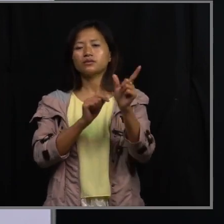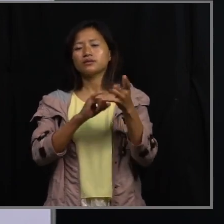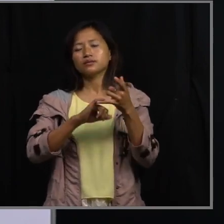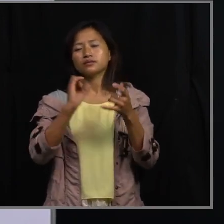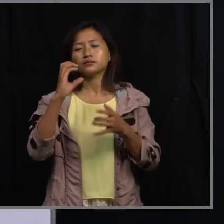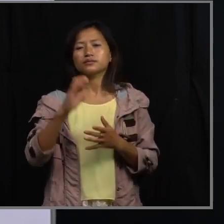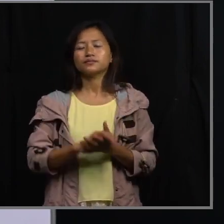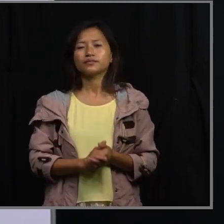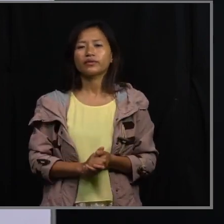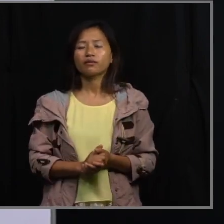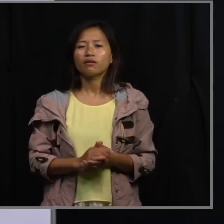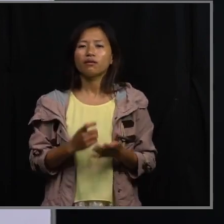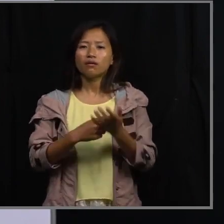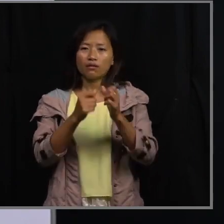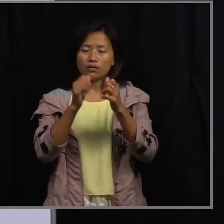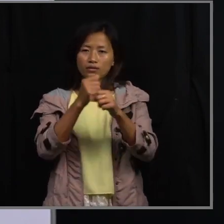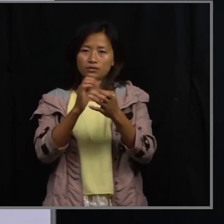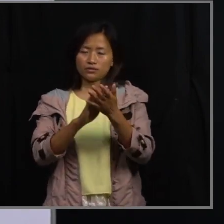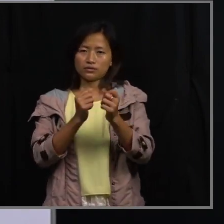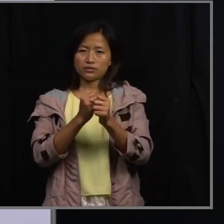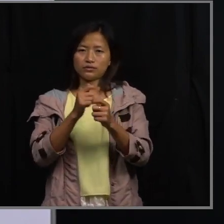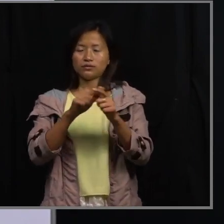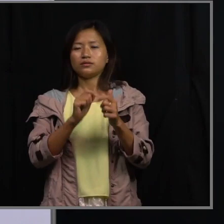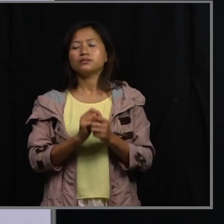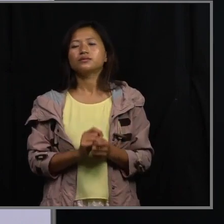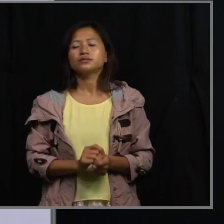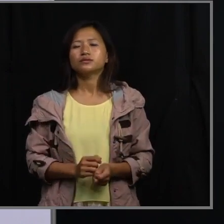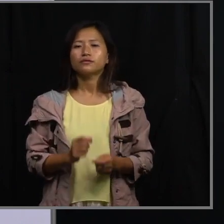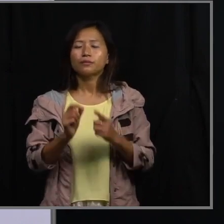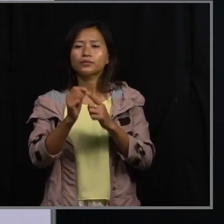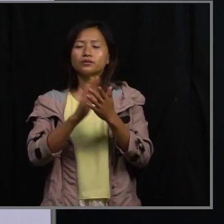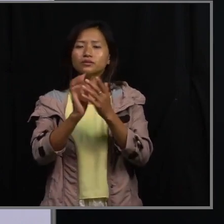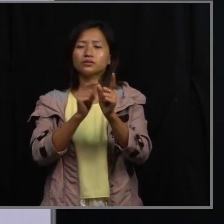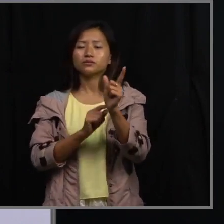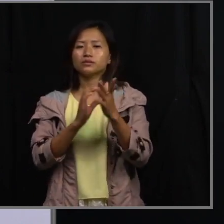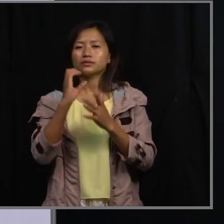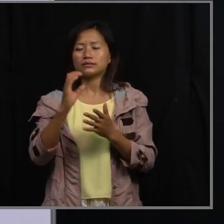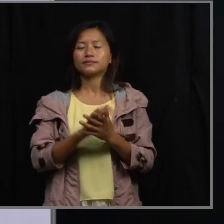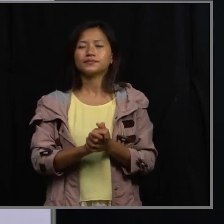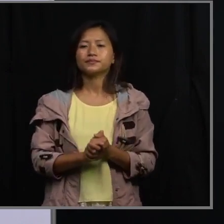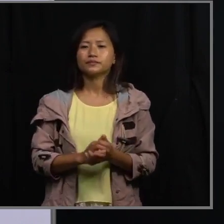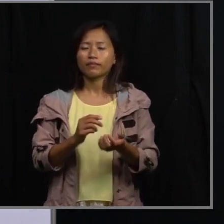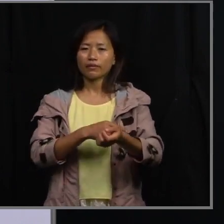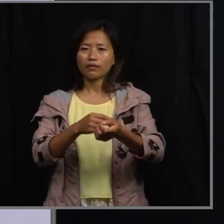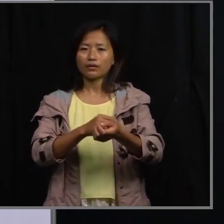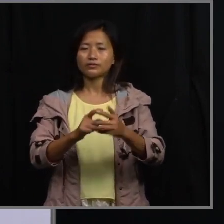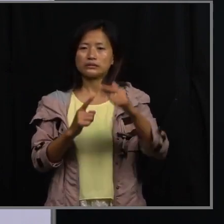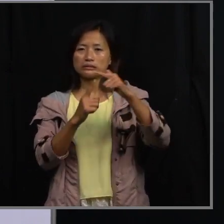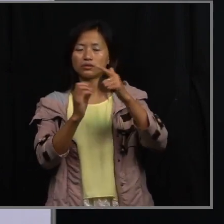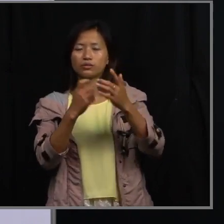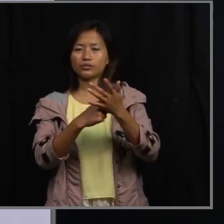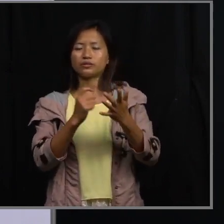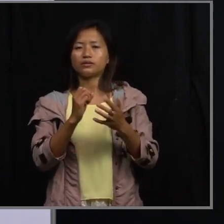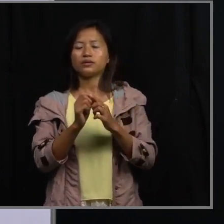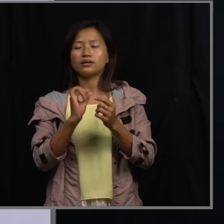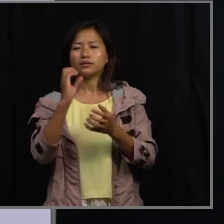So range of physics, I'm just naming the topic so that you can understand, say range